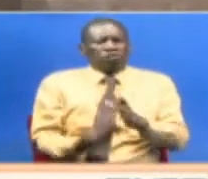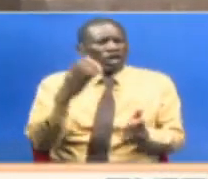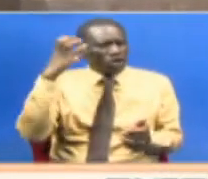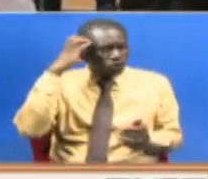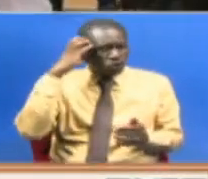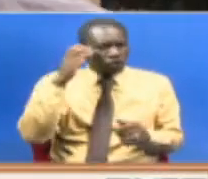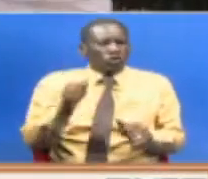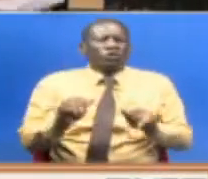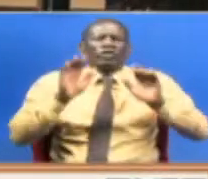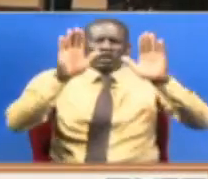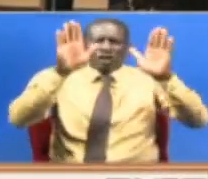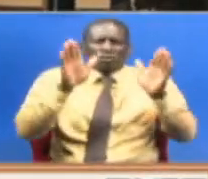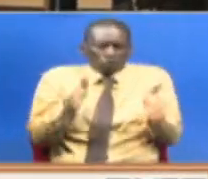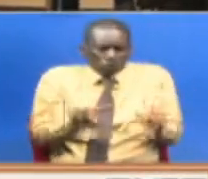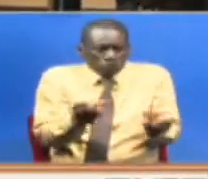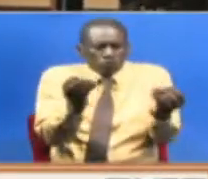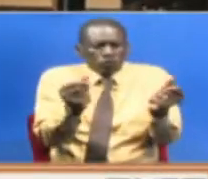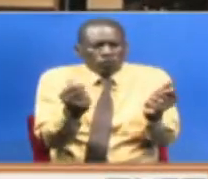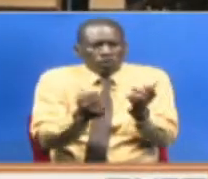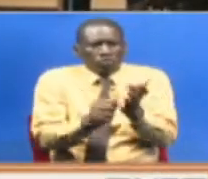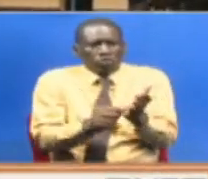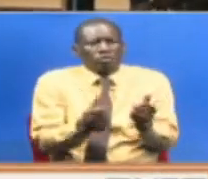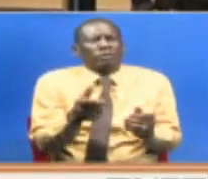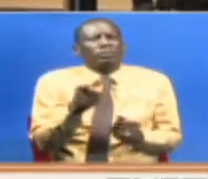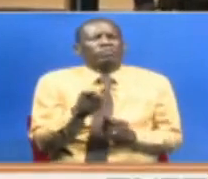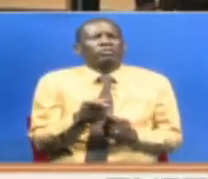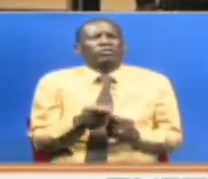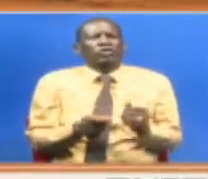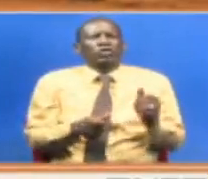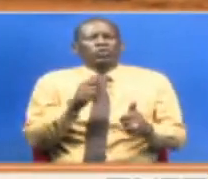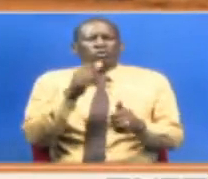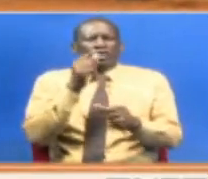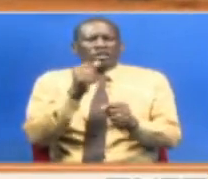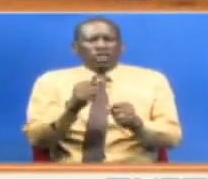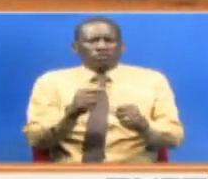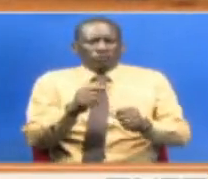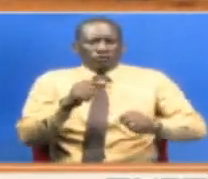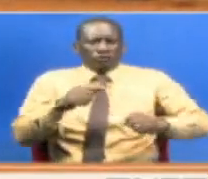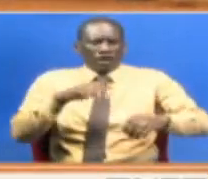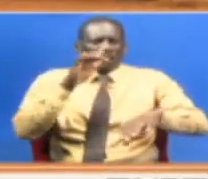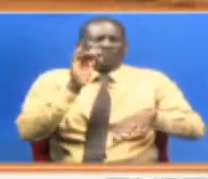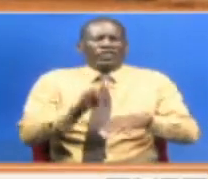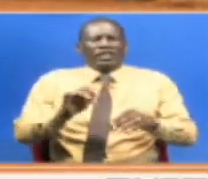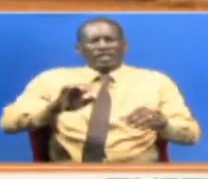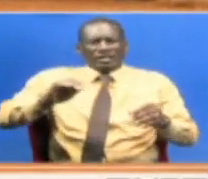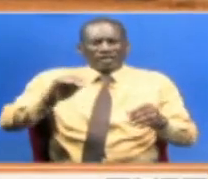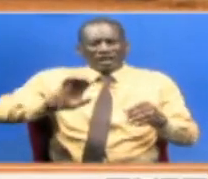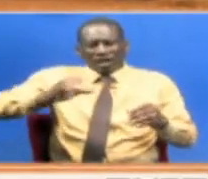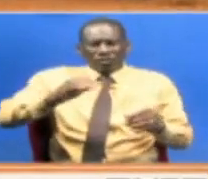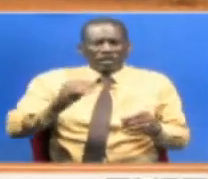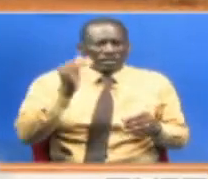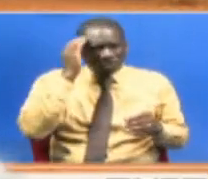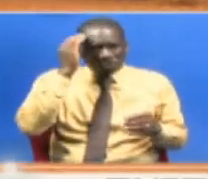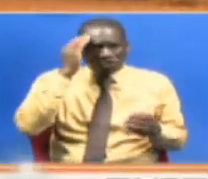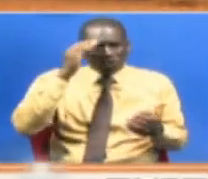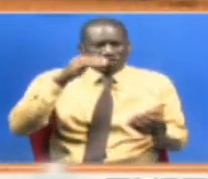crucial local solution to this problem that has plagued the county's education sector.